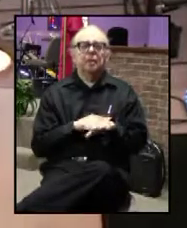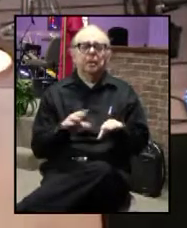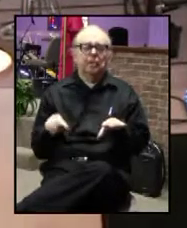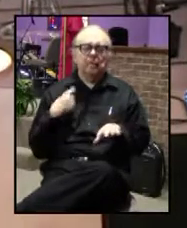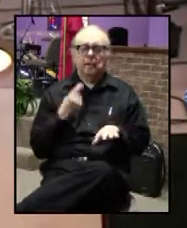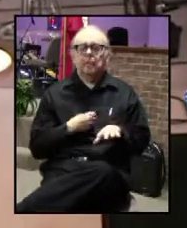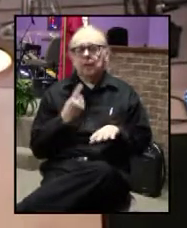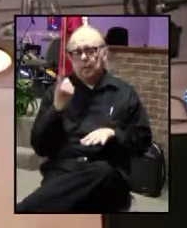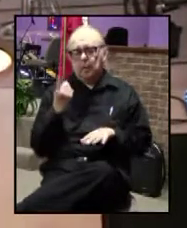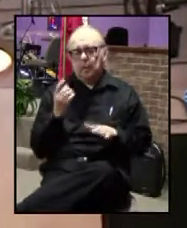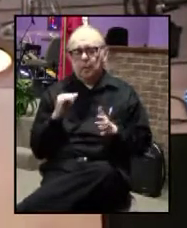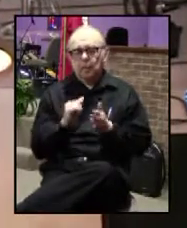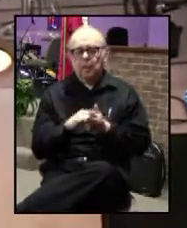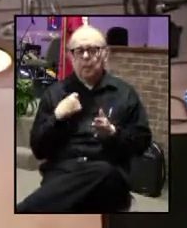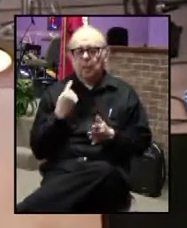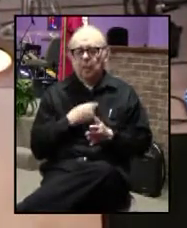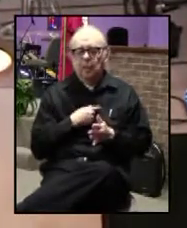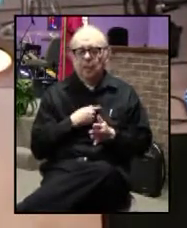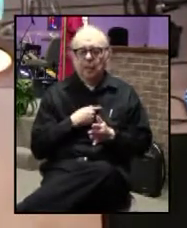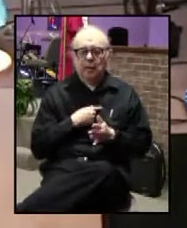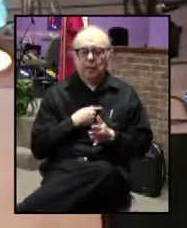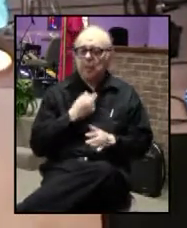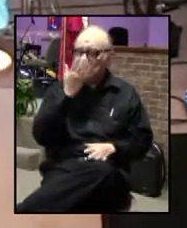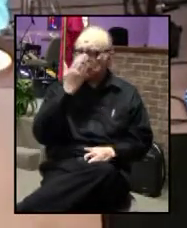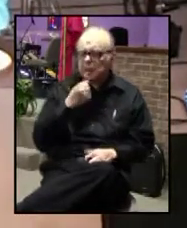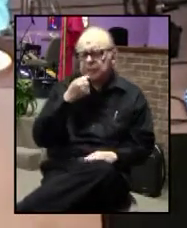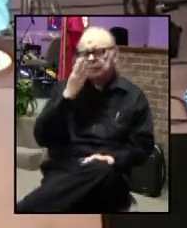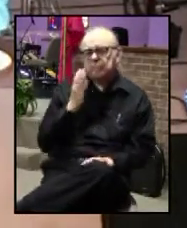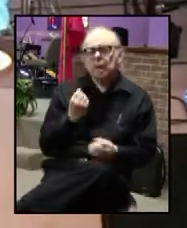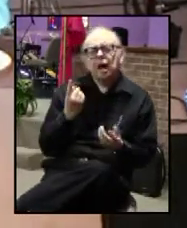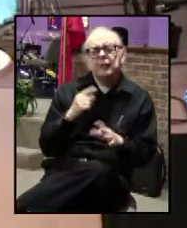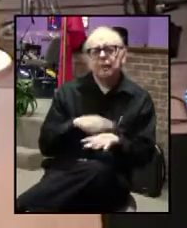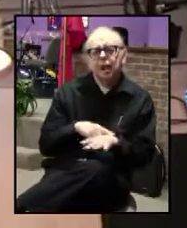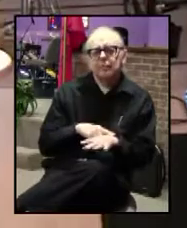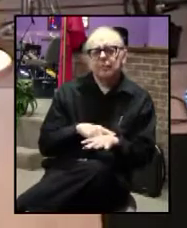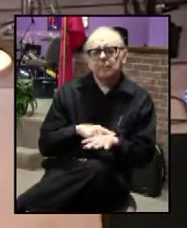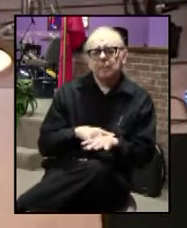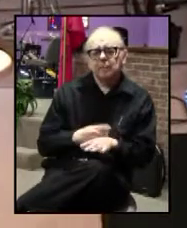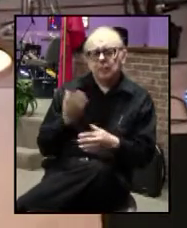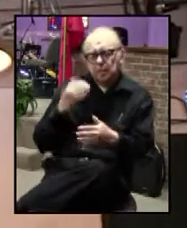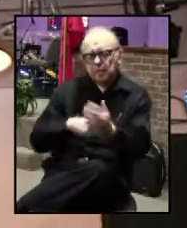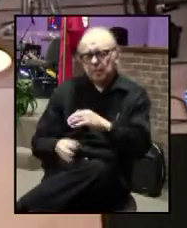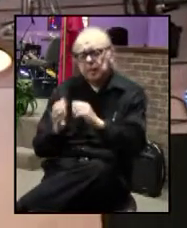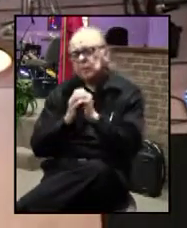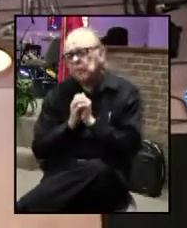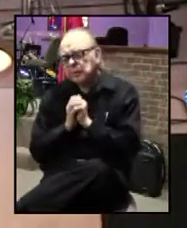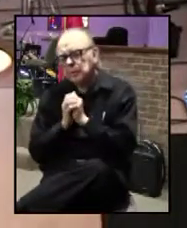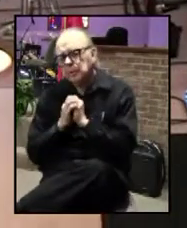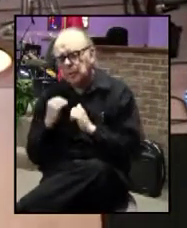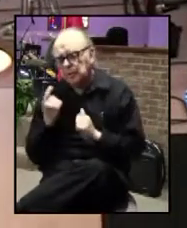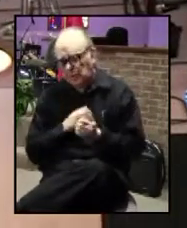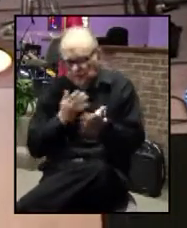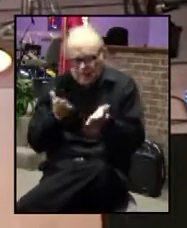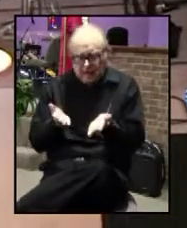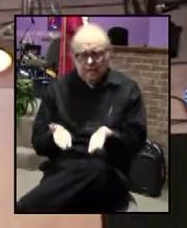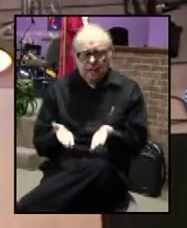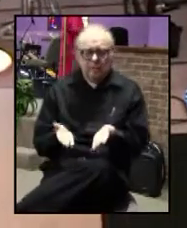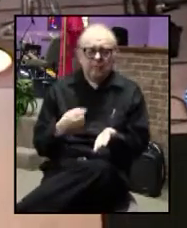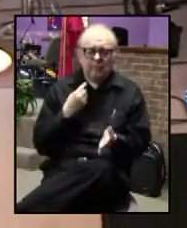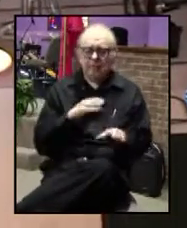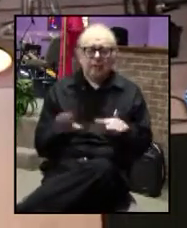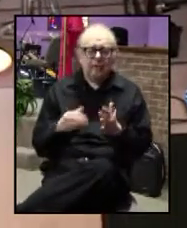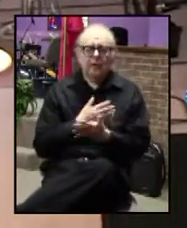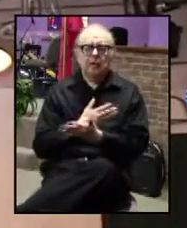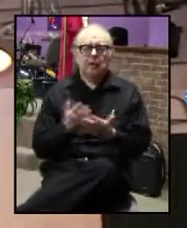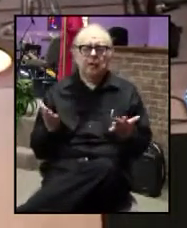we understand that we are in the presence of God? When we come in to worship, we are here and we're doing